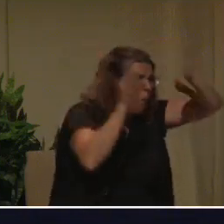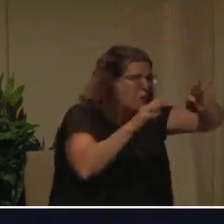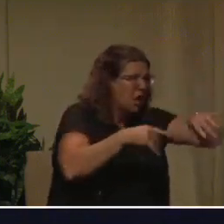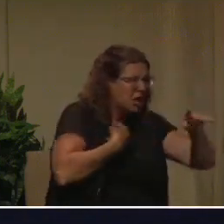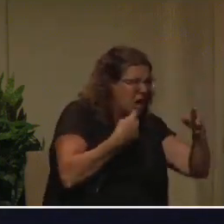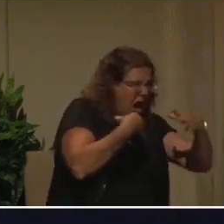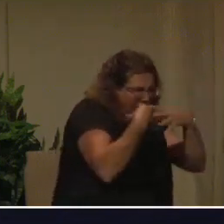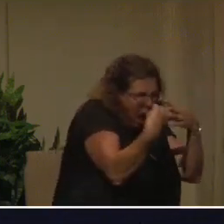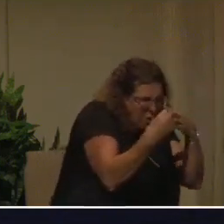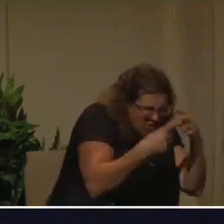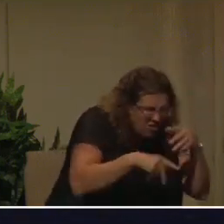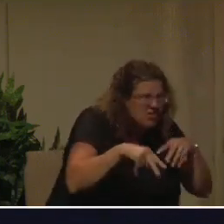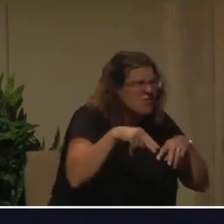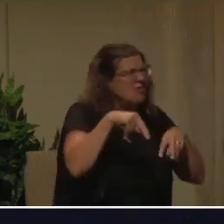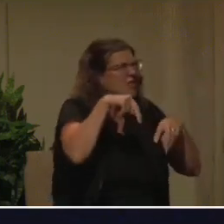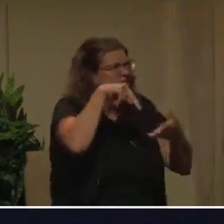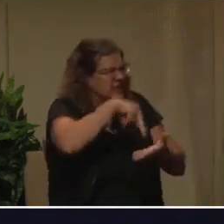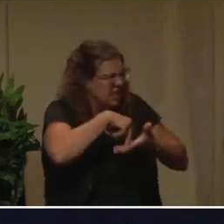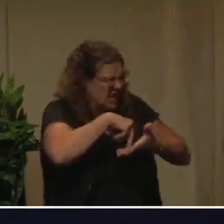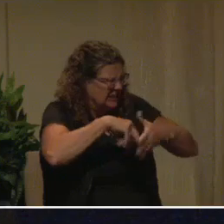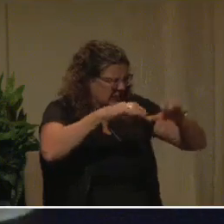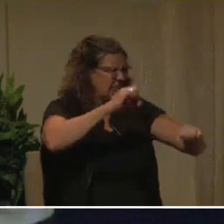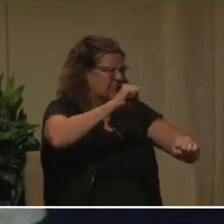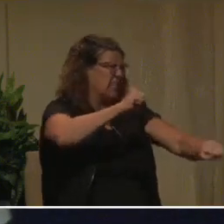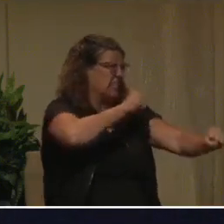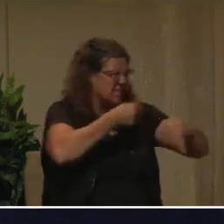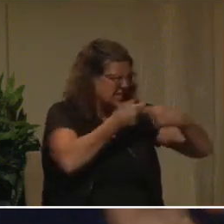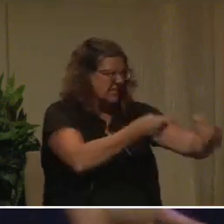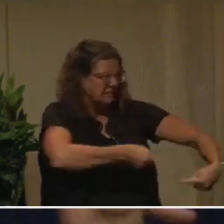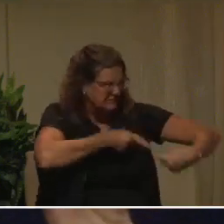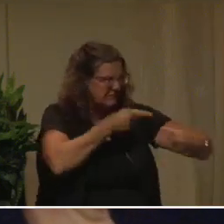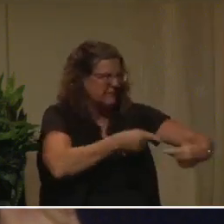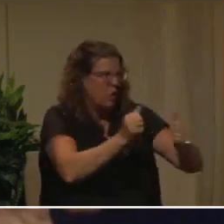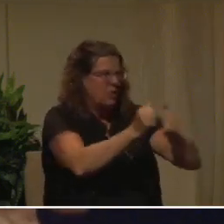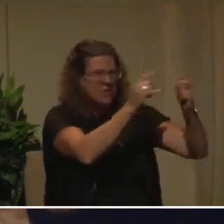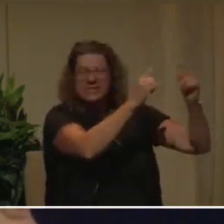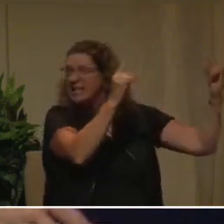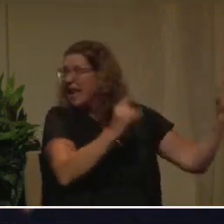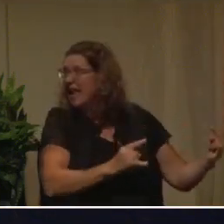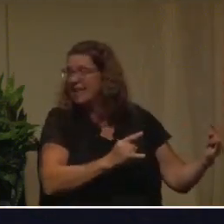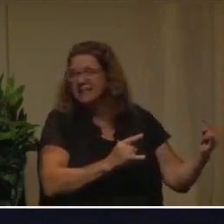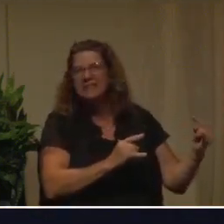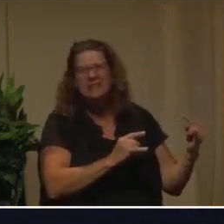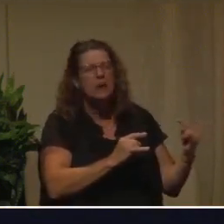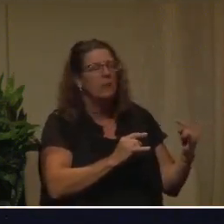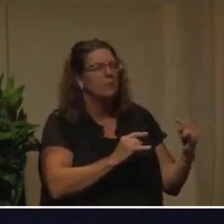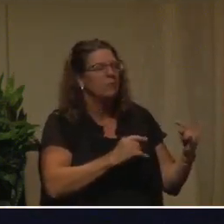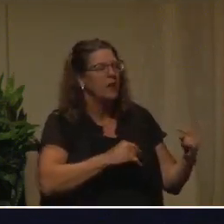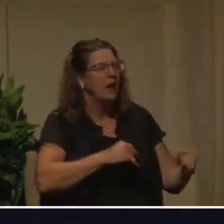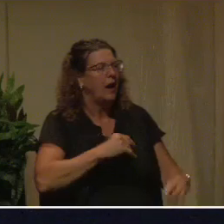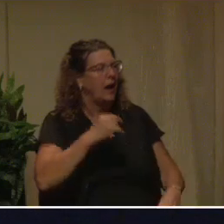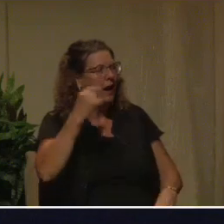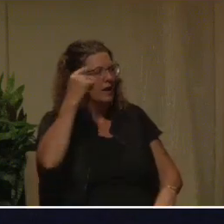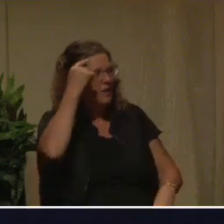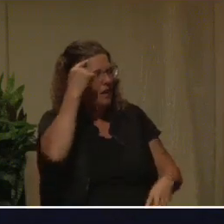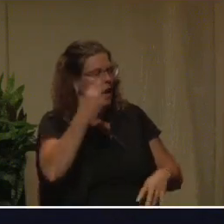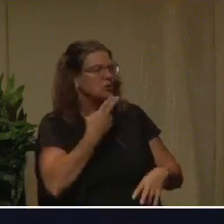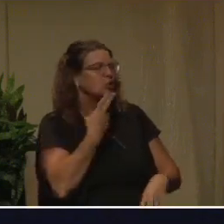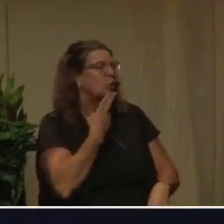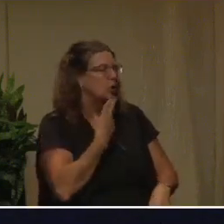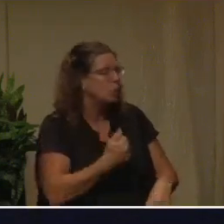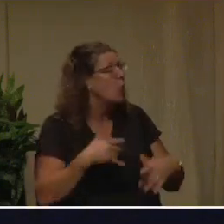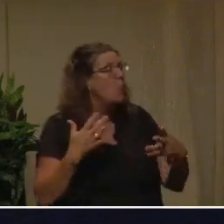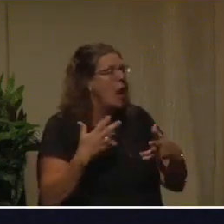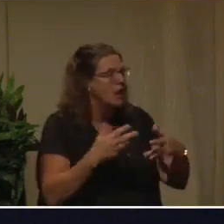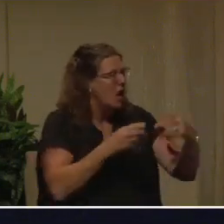standing there trying to tie down this tent flap, and isn't this cute? I realize that there's someone next to me, and I turn, and there is